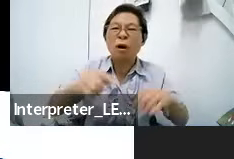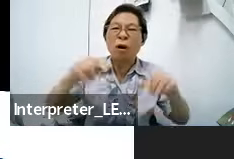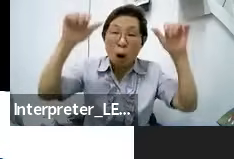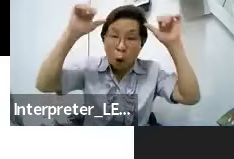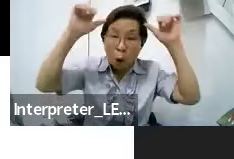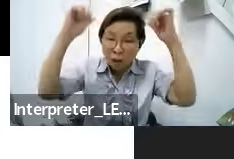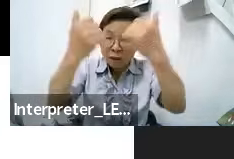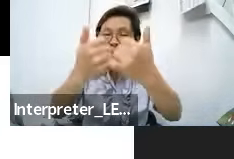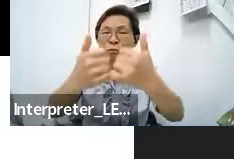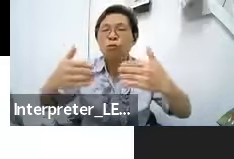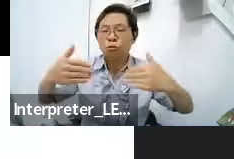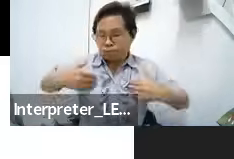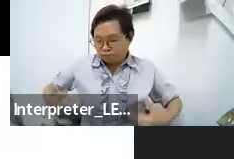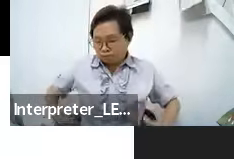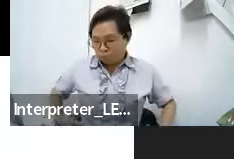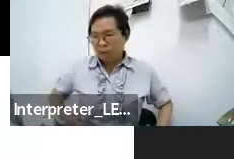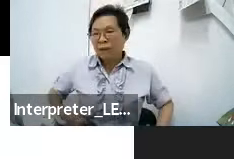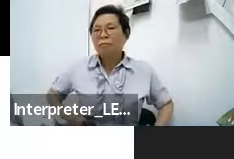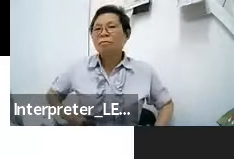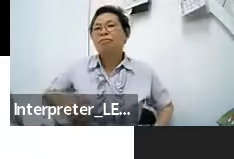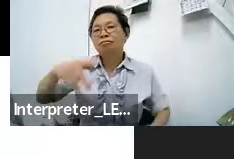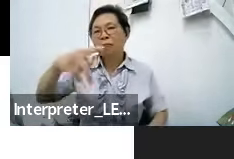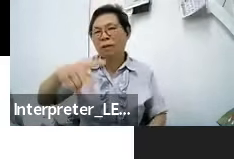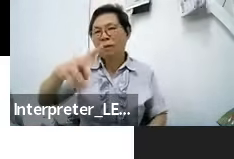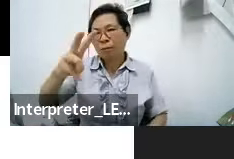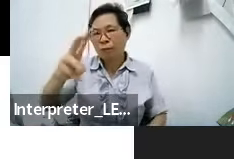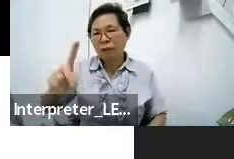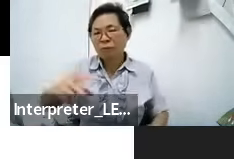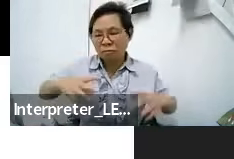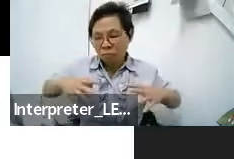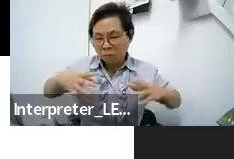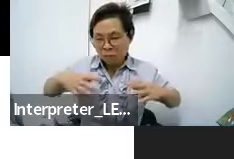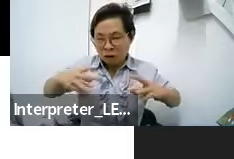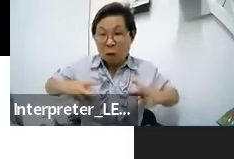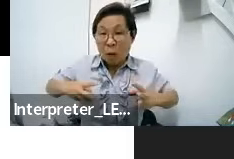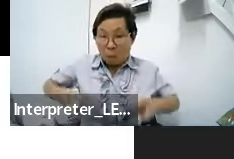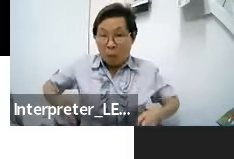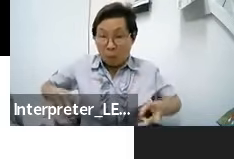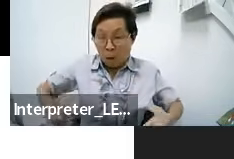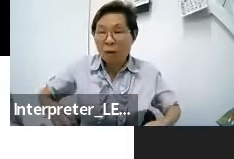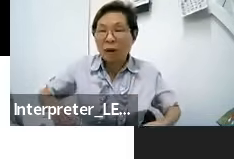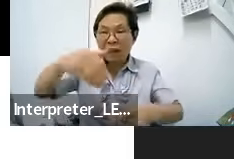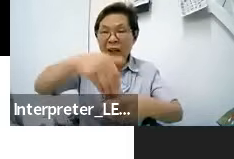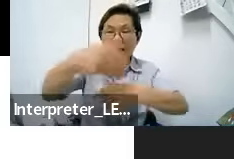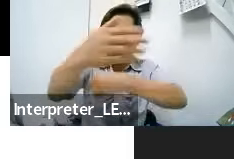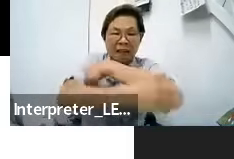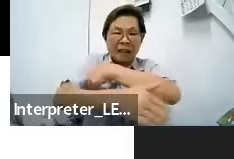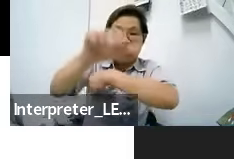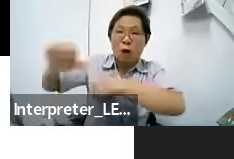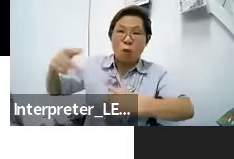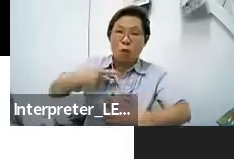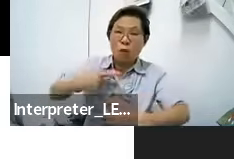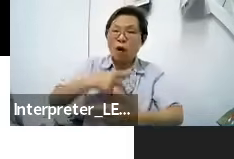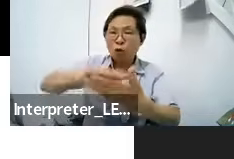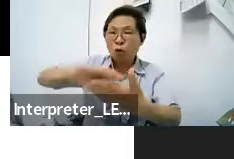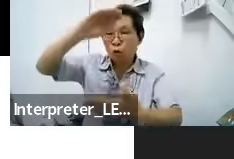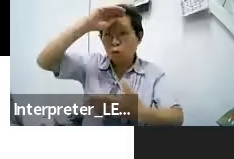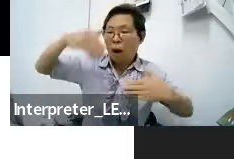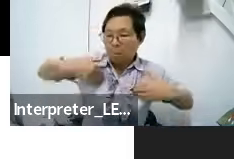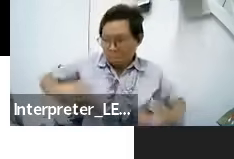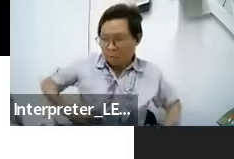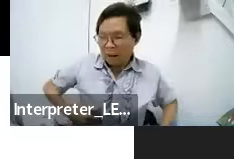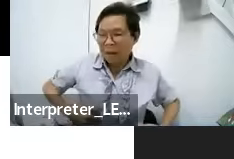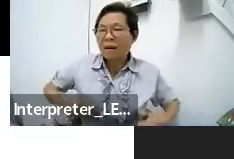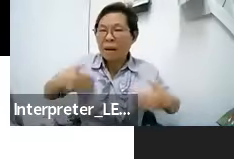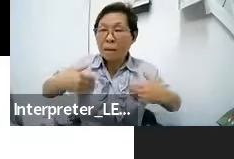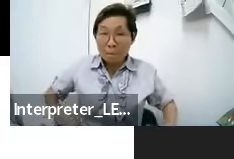disability. As I said previously, in the Asia, we are very good at learning with physical disability, but we